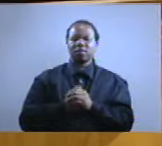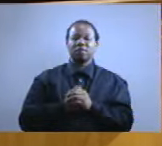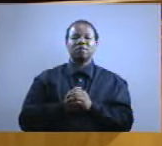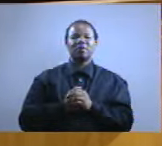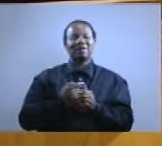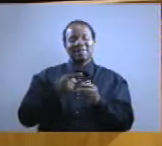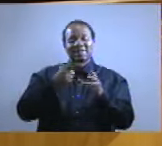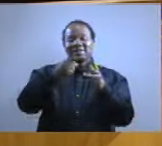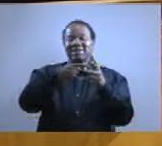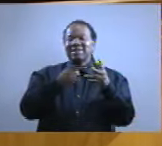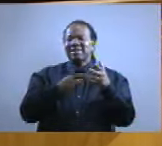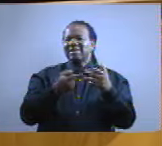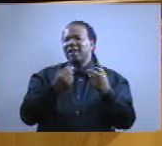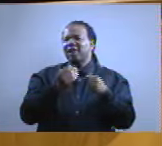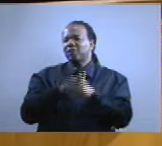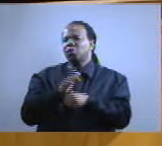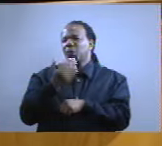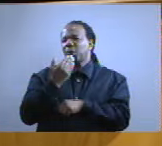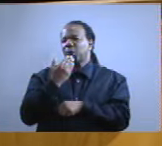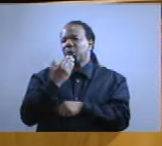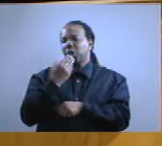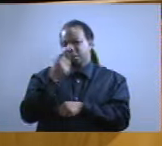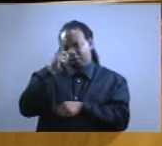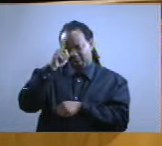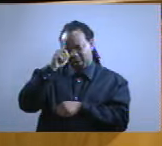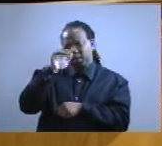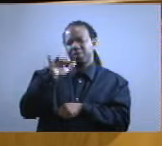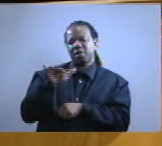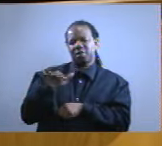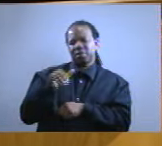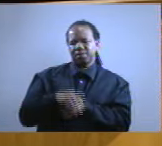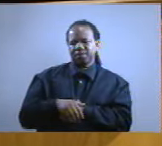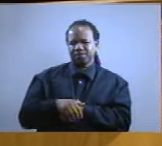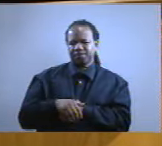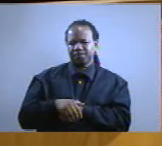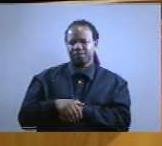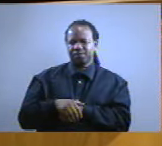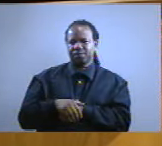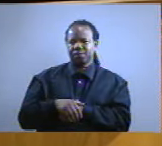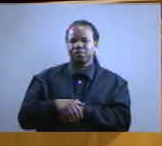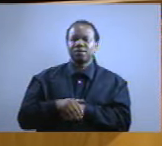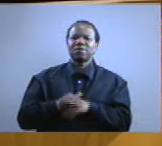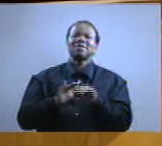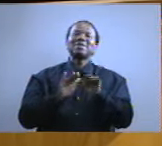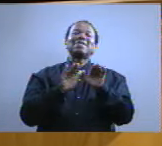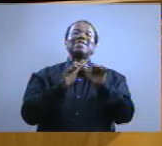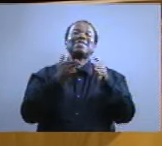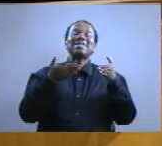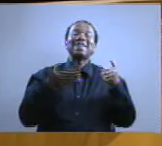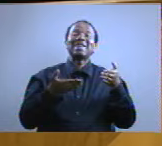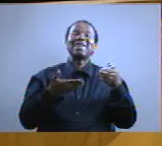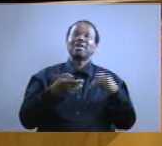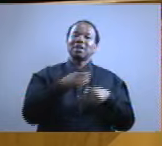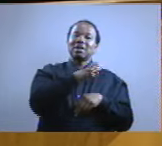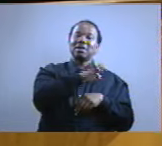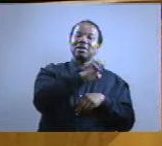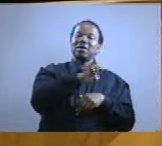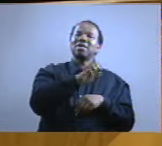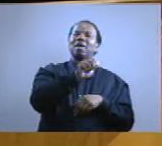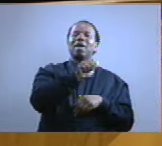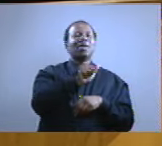particular, black people. And that the provisions as made by the current Employment Equity Act are